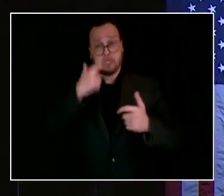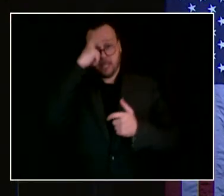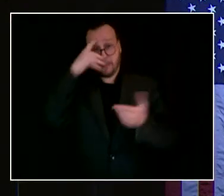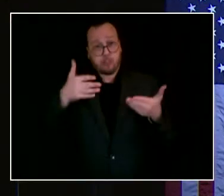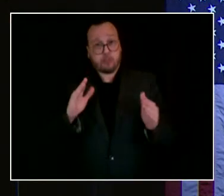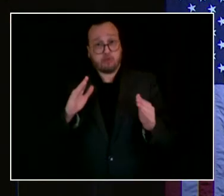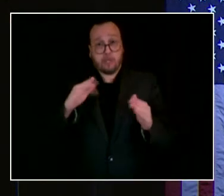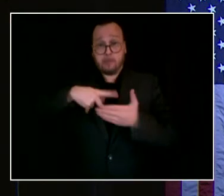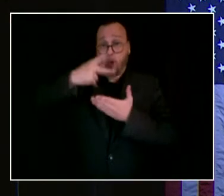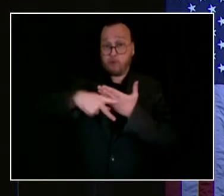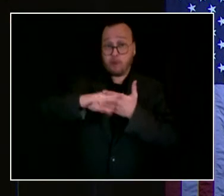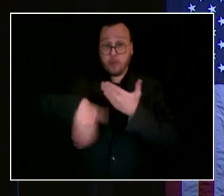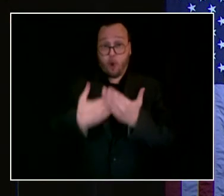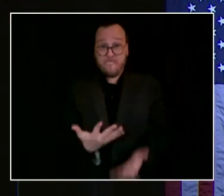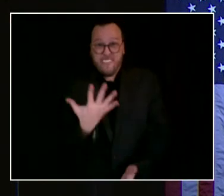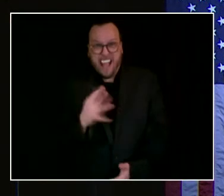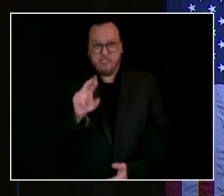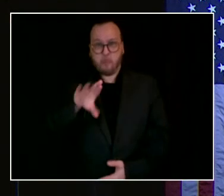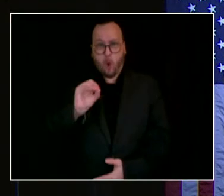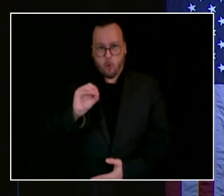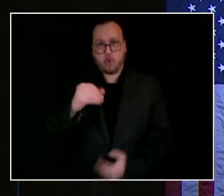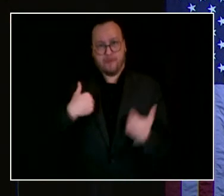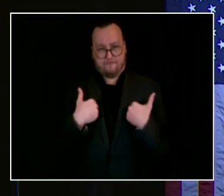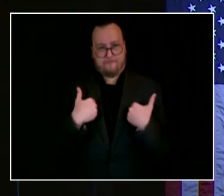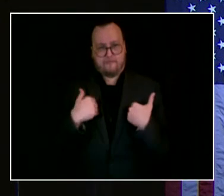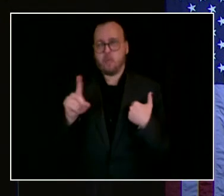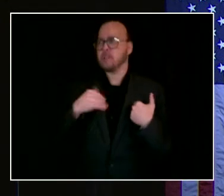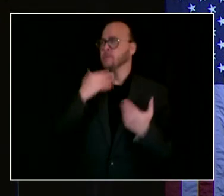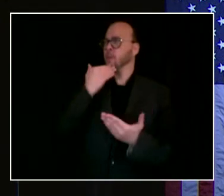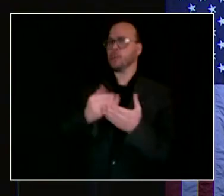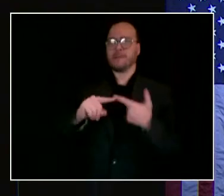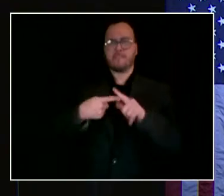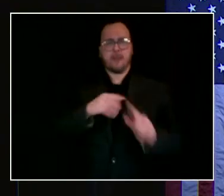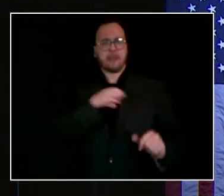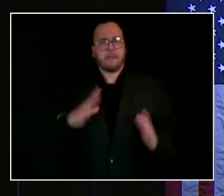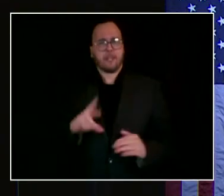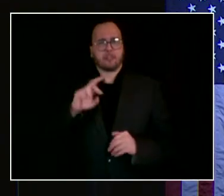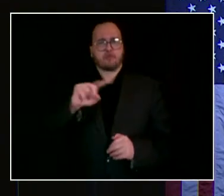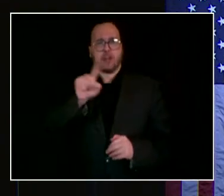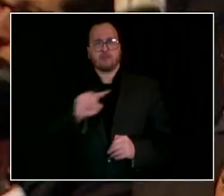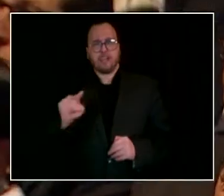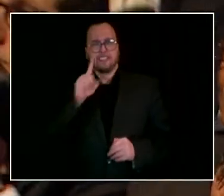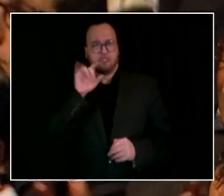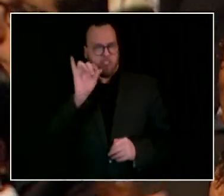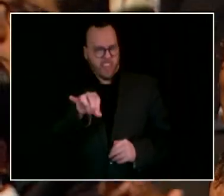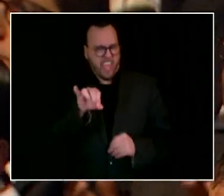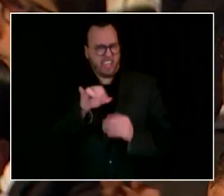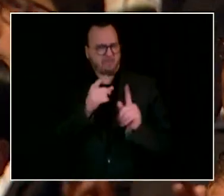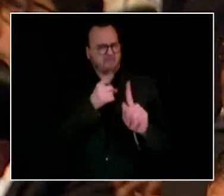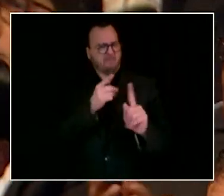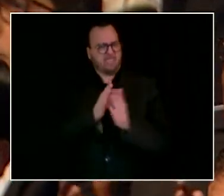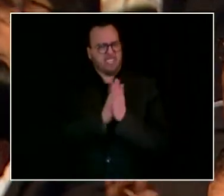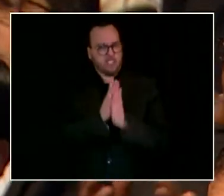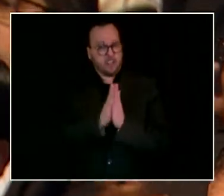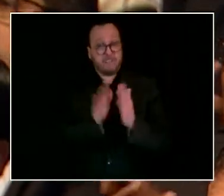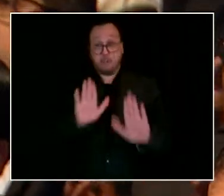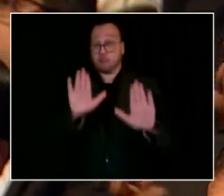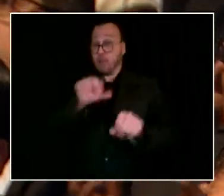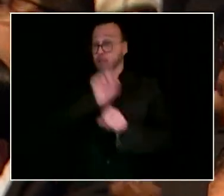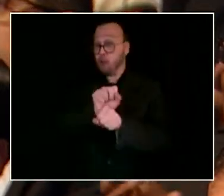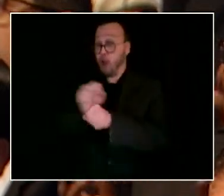boroughs. Where's my good friend, Commissioner Rodriguez, for that initiative? Great job, bringing it to the all